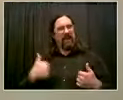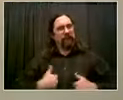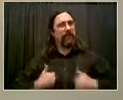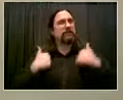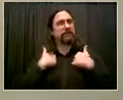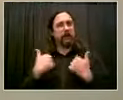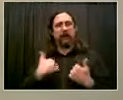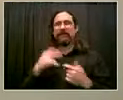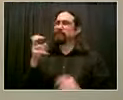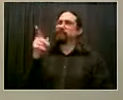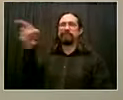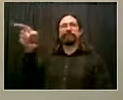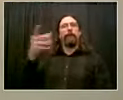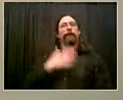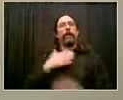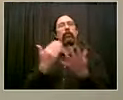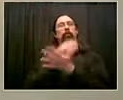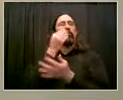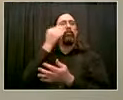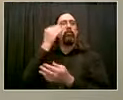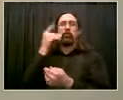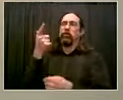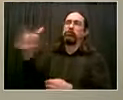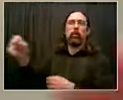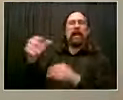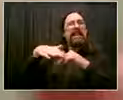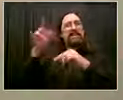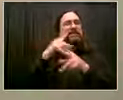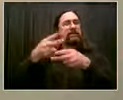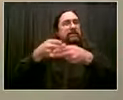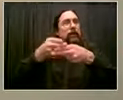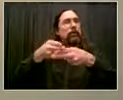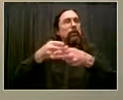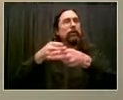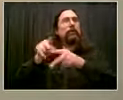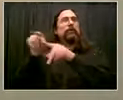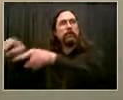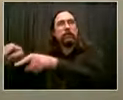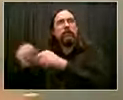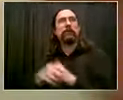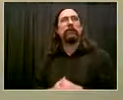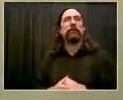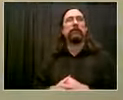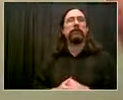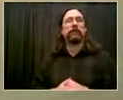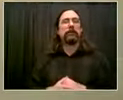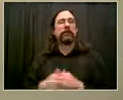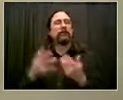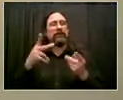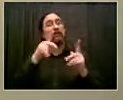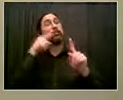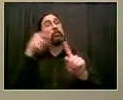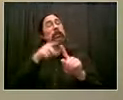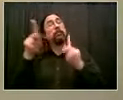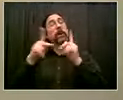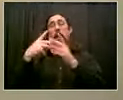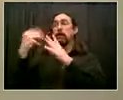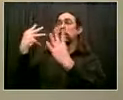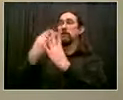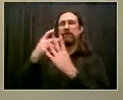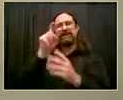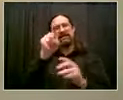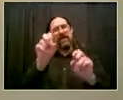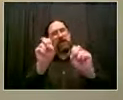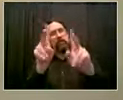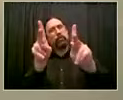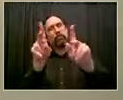I think for us, what we're doing, we're seeing that at the hotels. And let me tell you a quick story. You know, I got a billion of them. We service 3,000